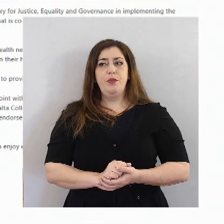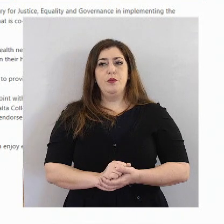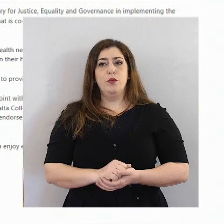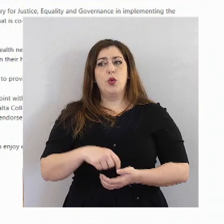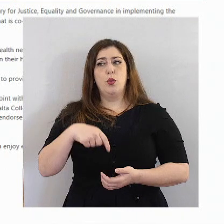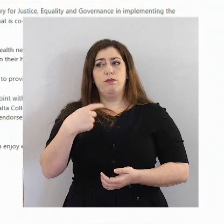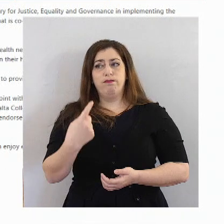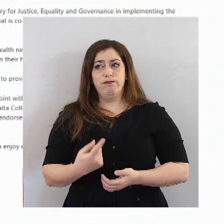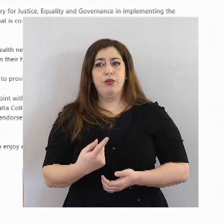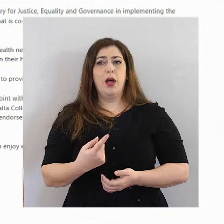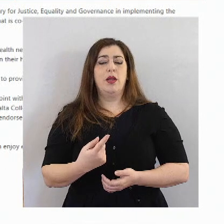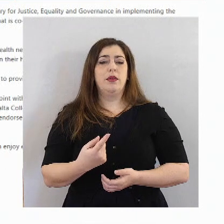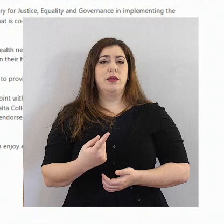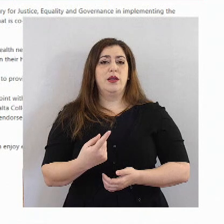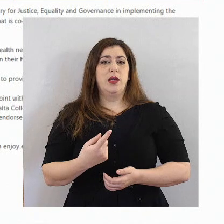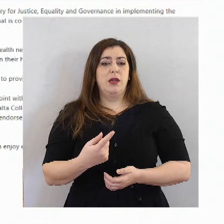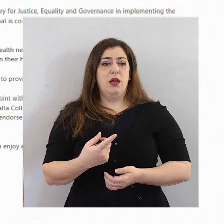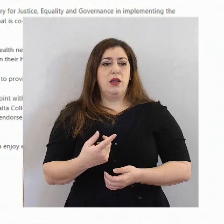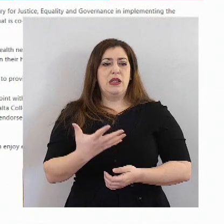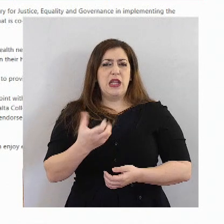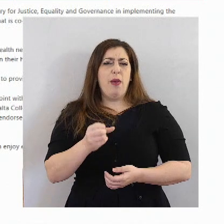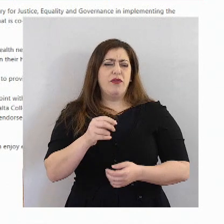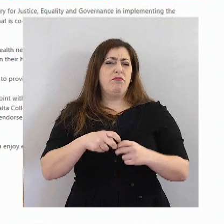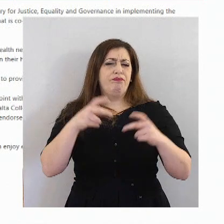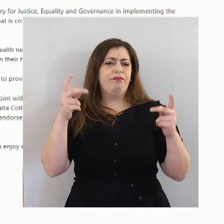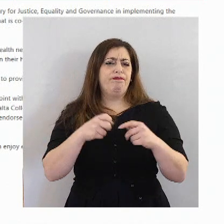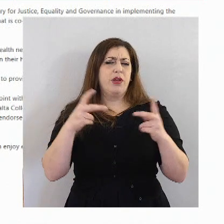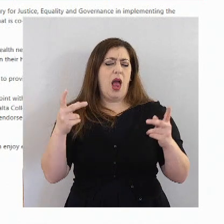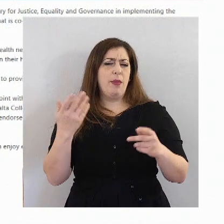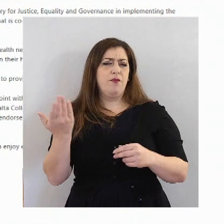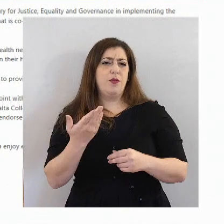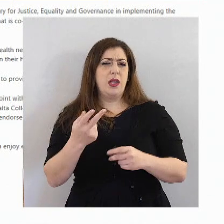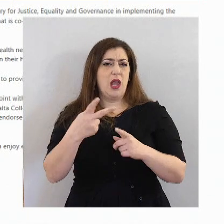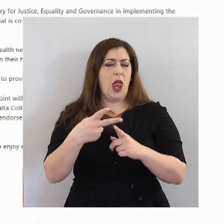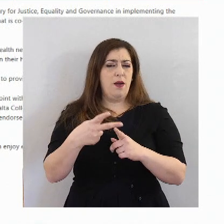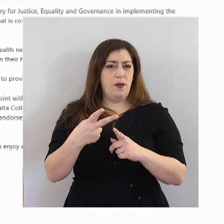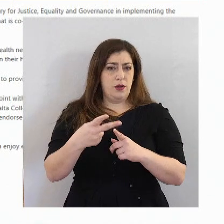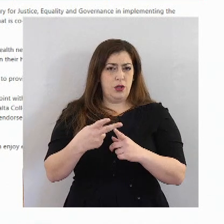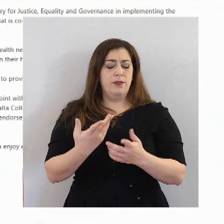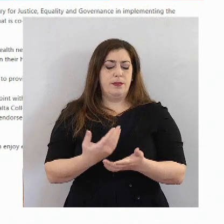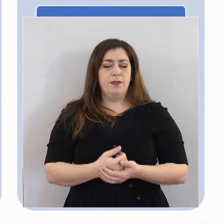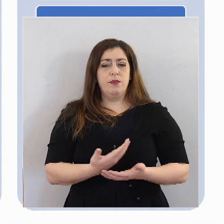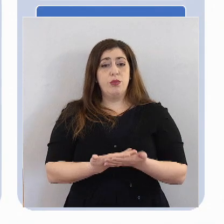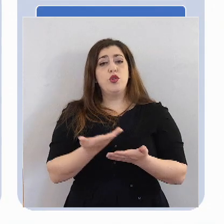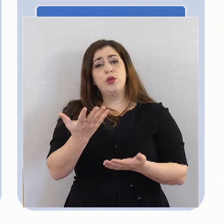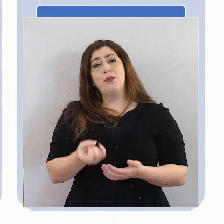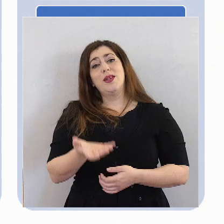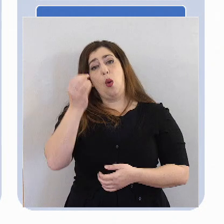of TV spots. Awareness of this website was also enhanced.